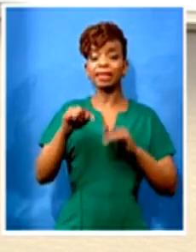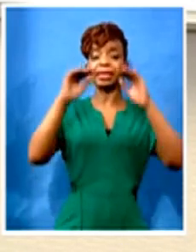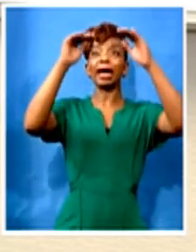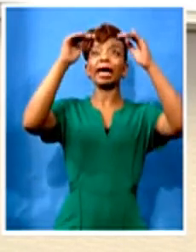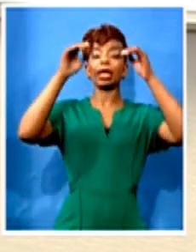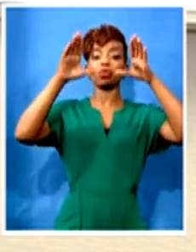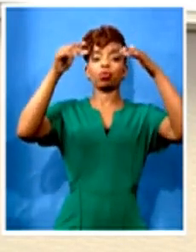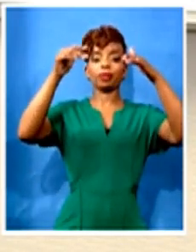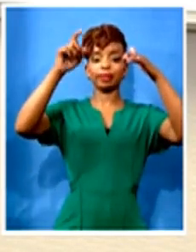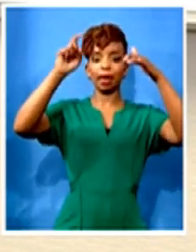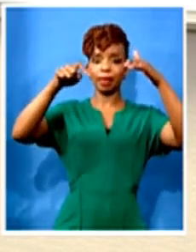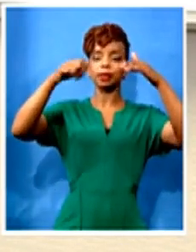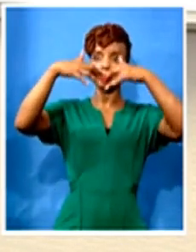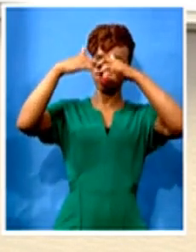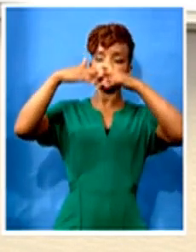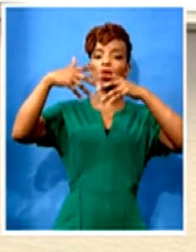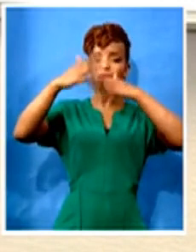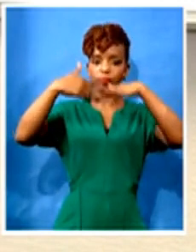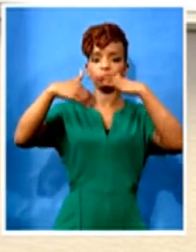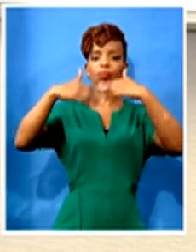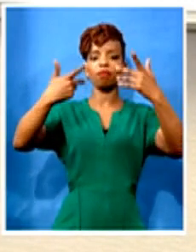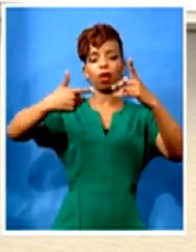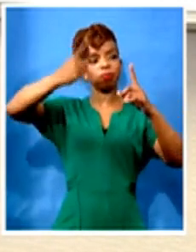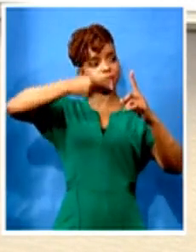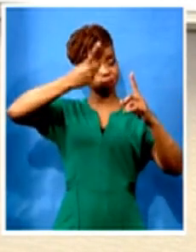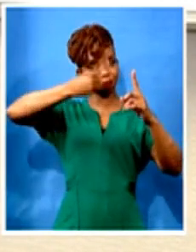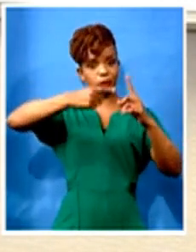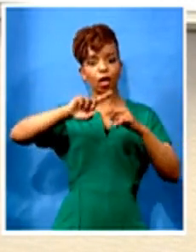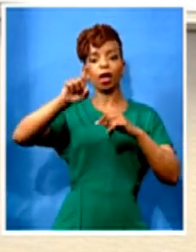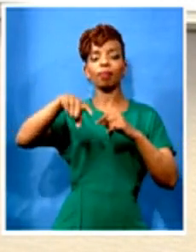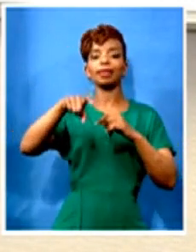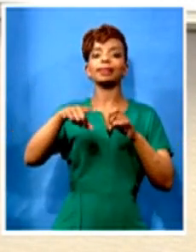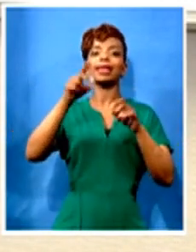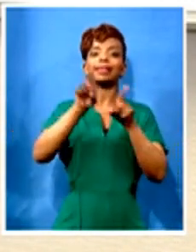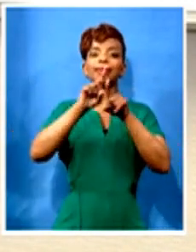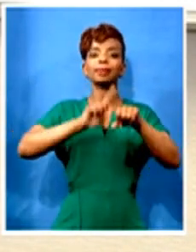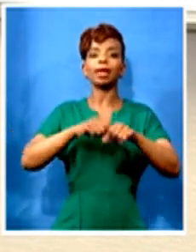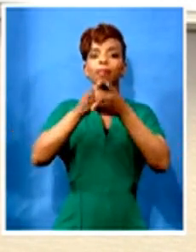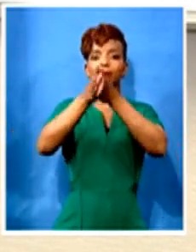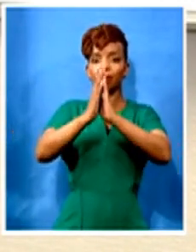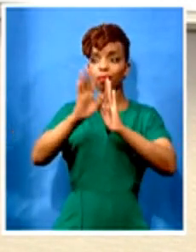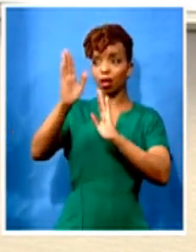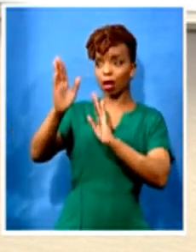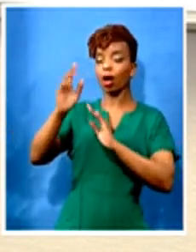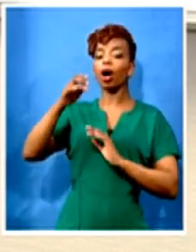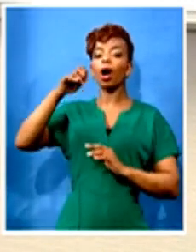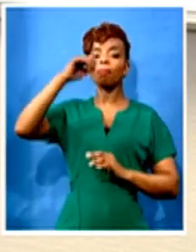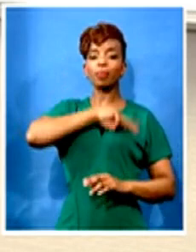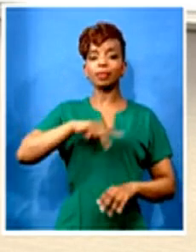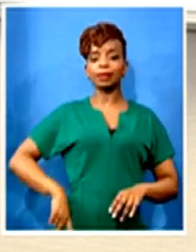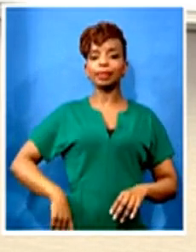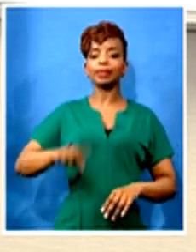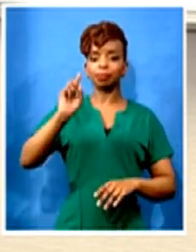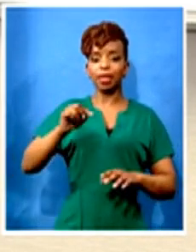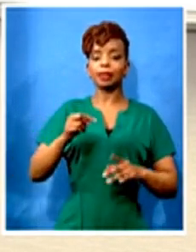call on the government to relay our message that they have to change this High Commissioner. Further than that,